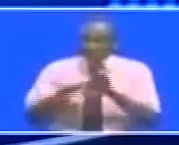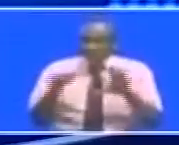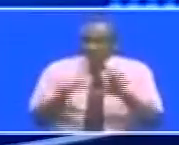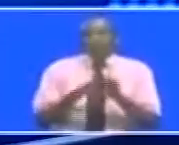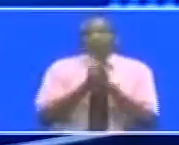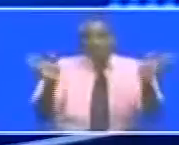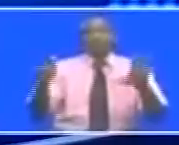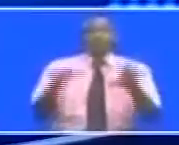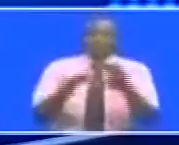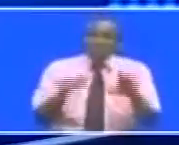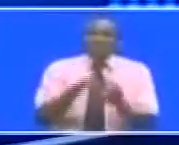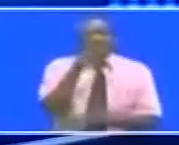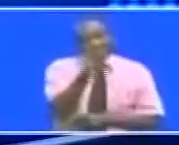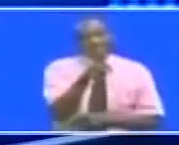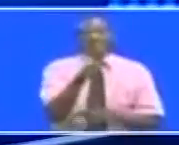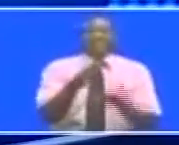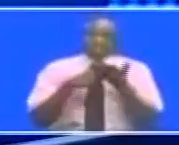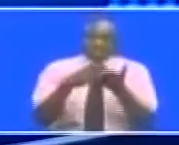in decision-making processes.